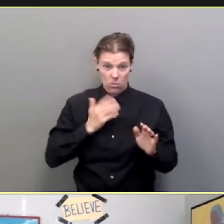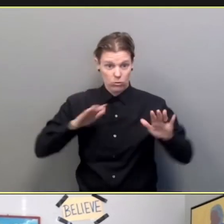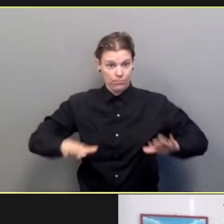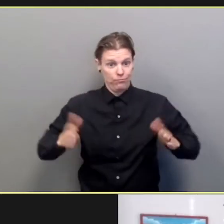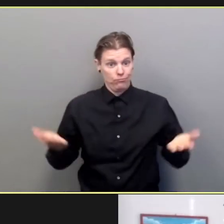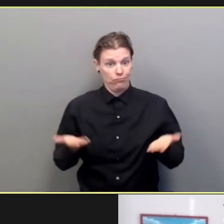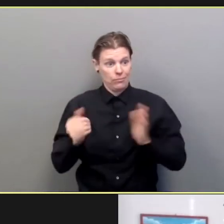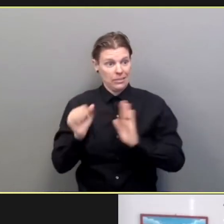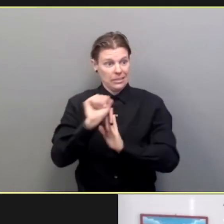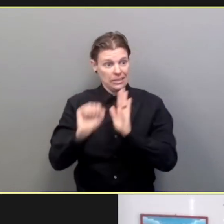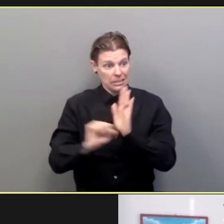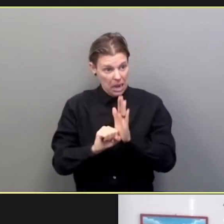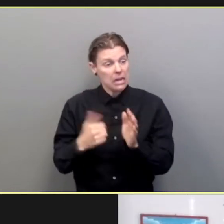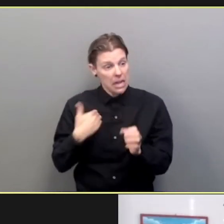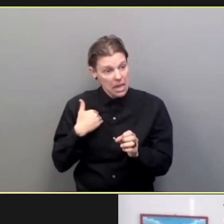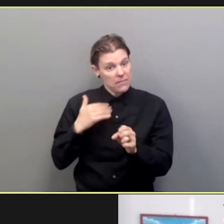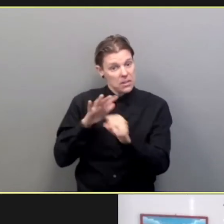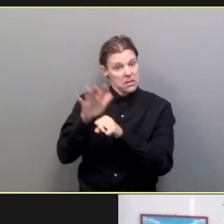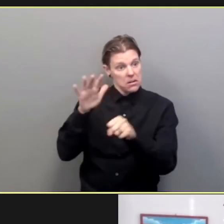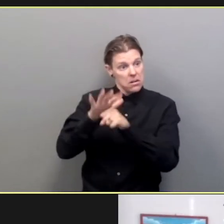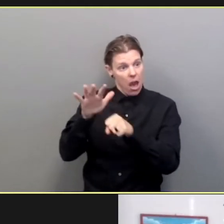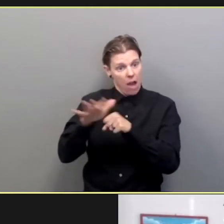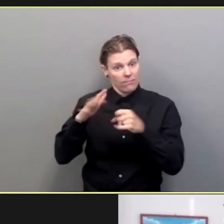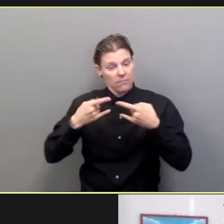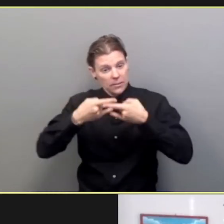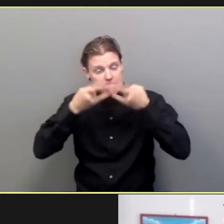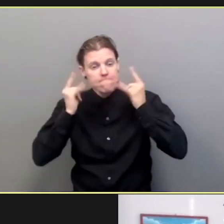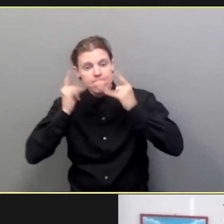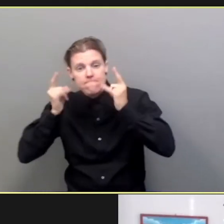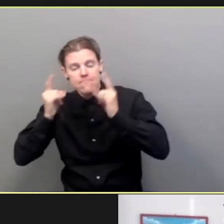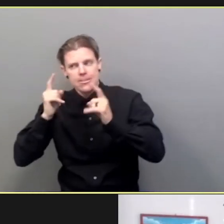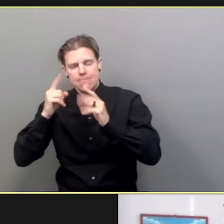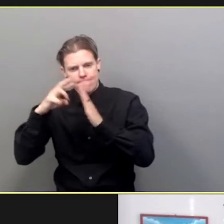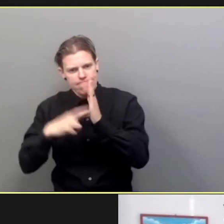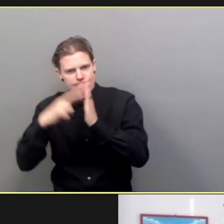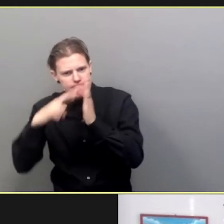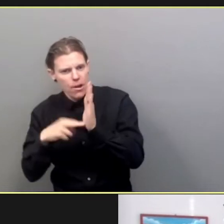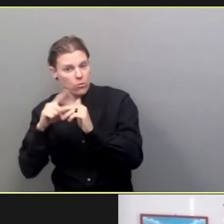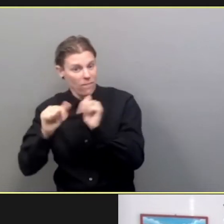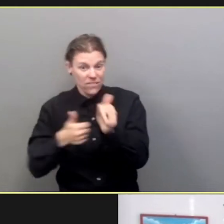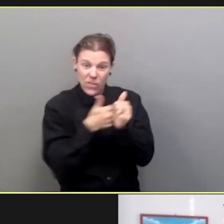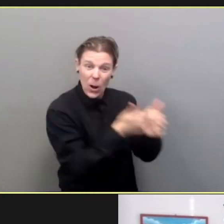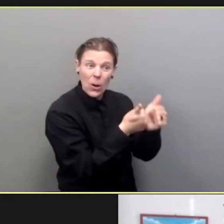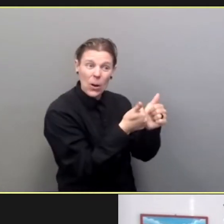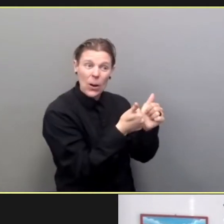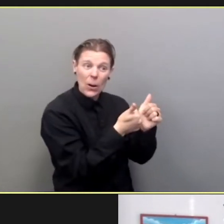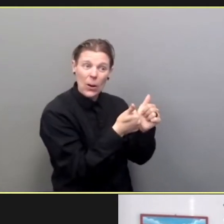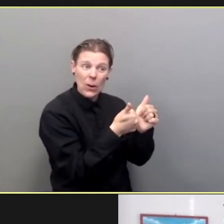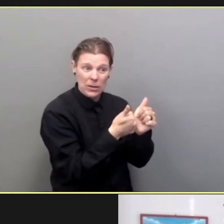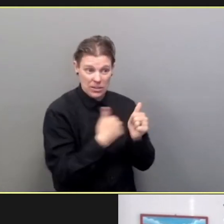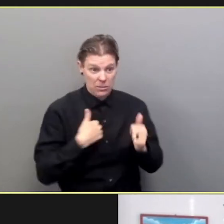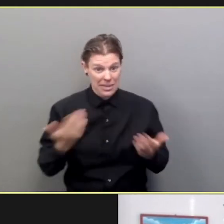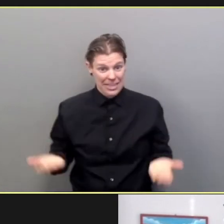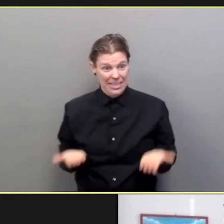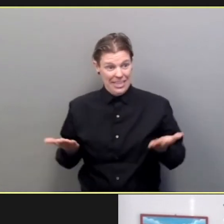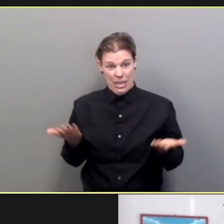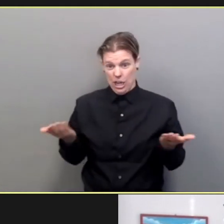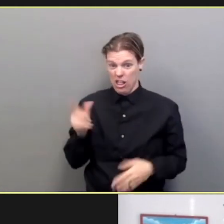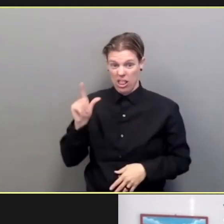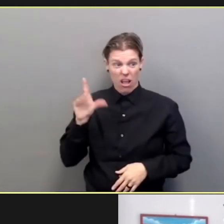the mask mandate at this stage in the pandemic? I know from personal experience down here in Las Cruces, I see quite a few businesses that